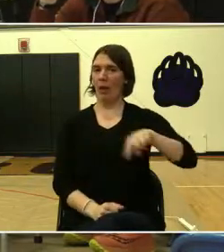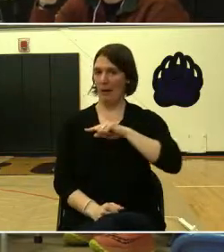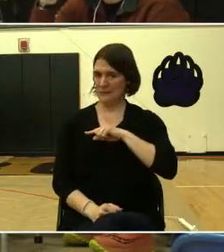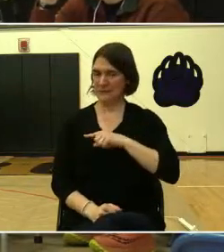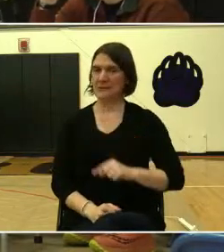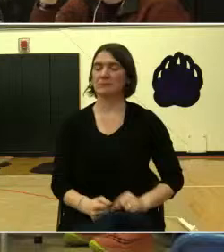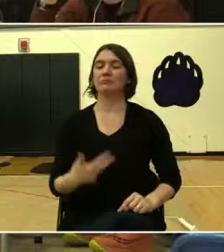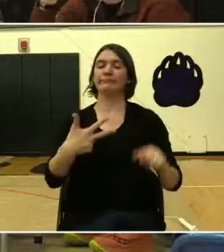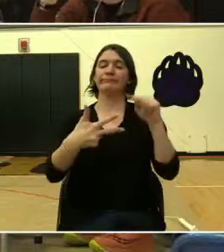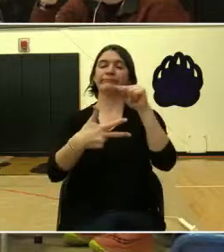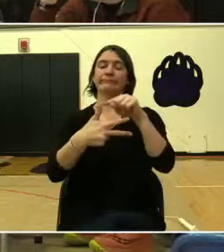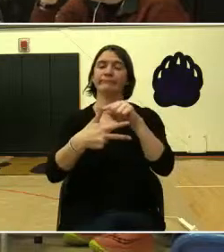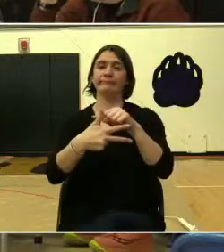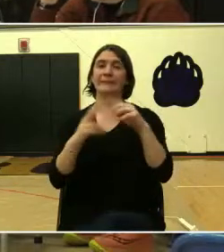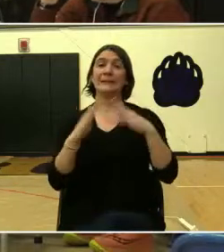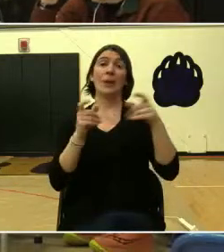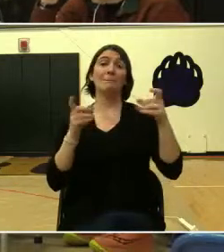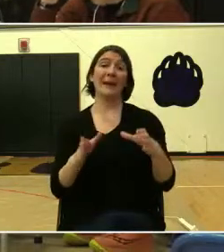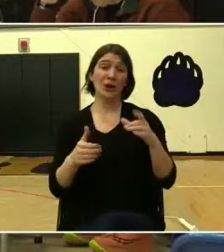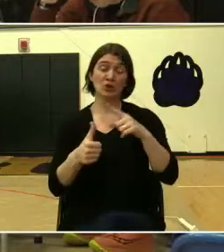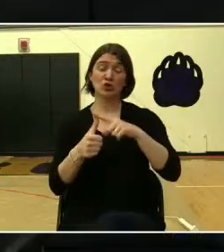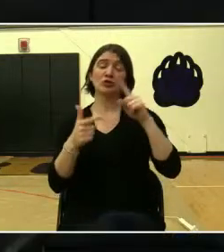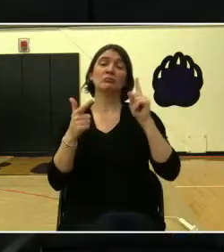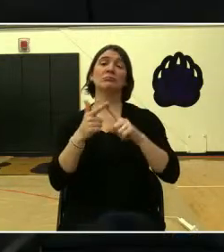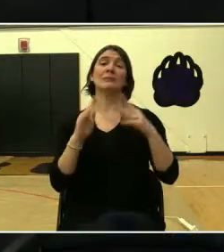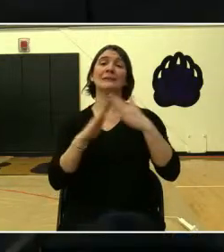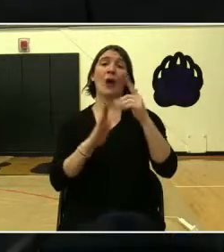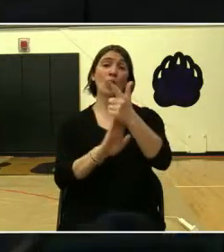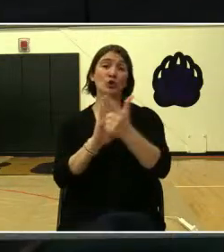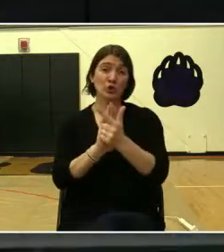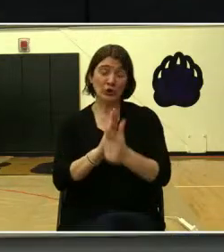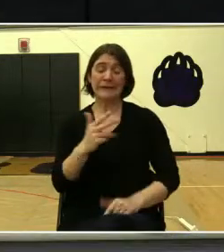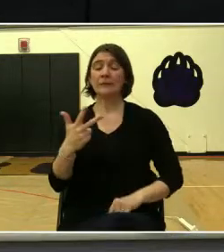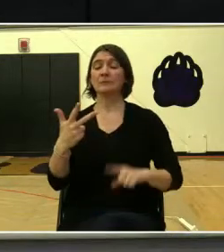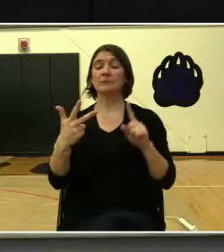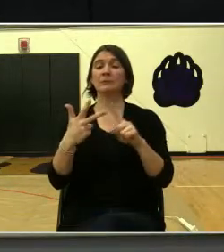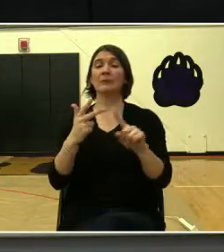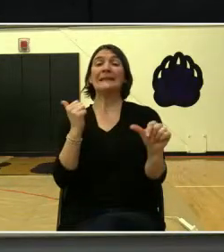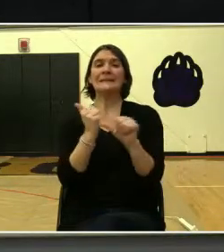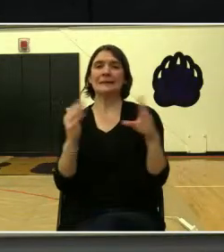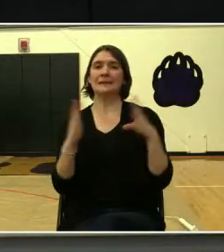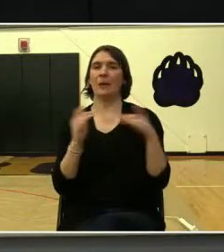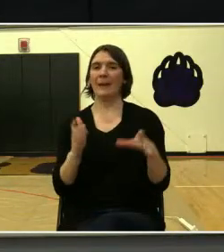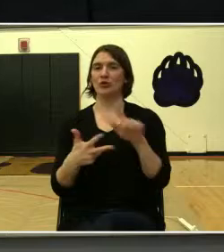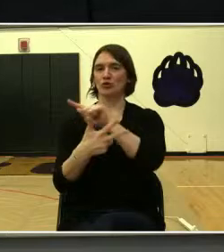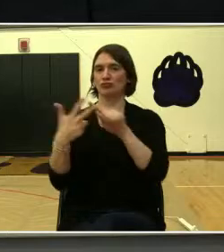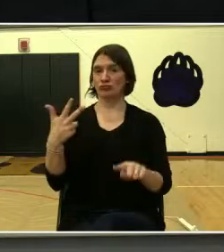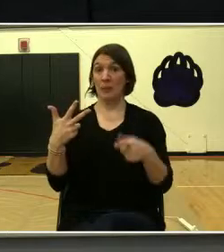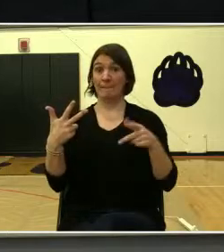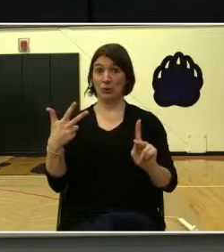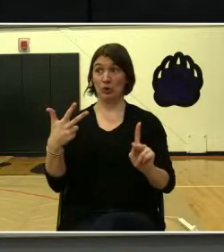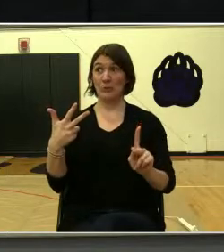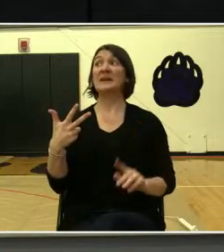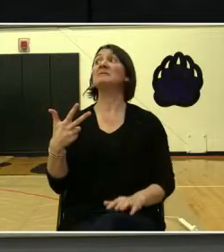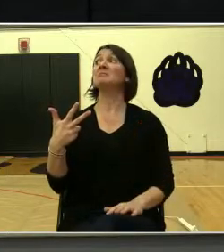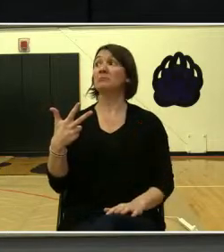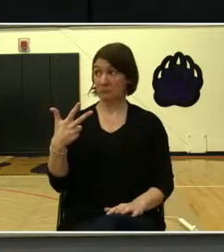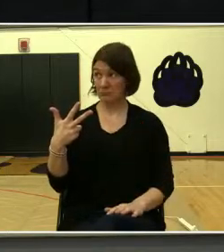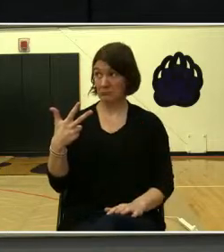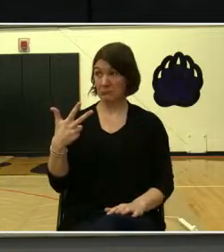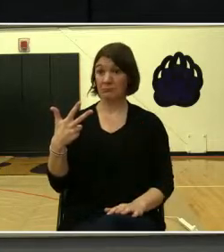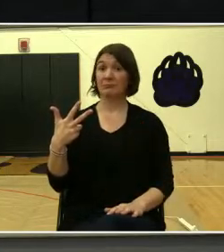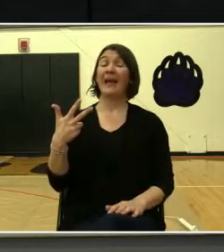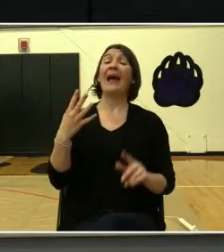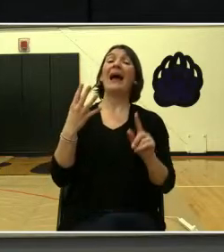town meeting members Town manager John Potter Town attorney Robert fiser assistant Town manager Patrick Morland and